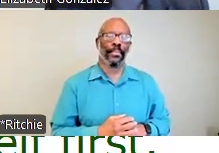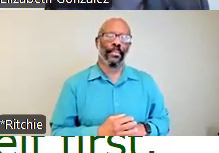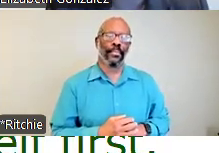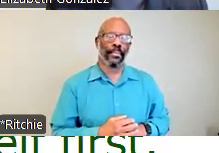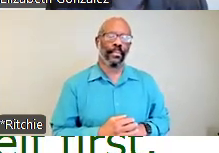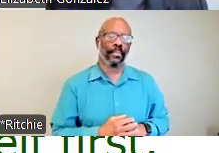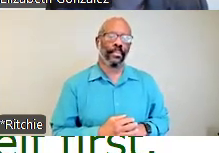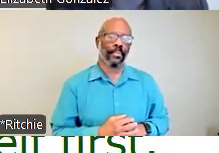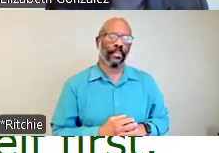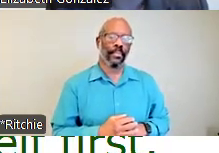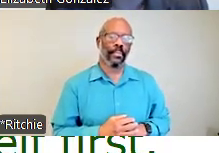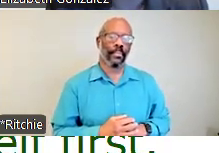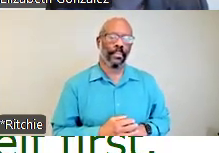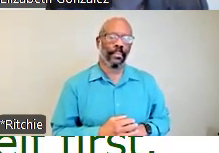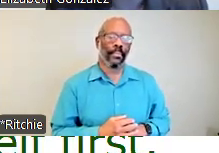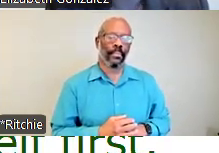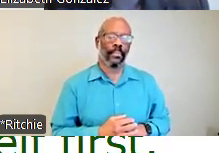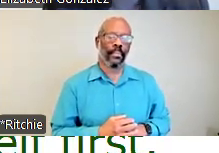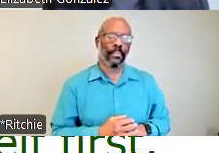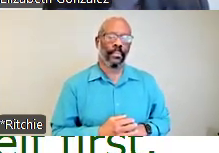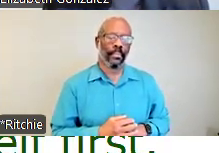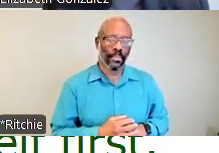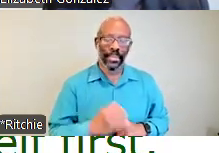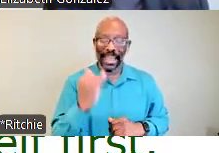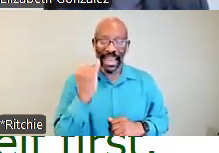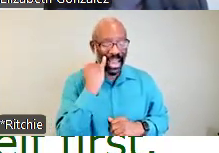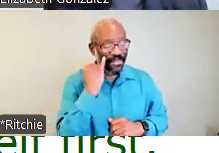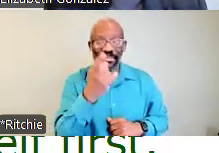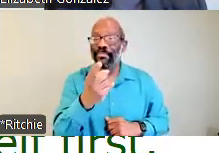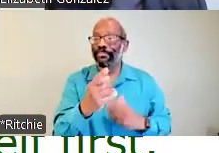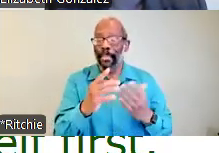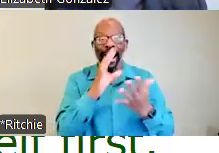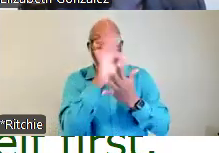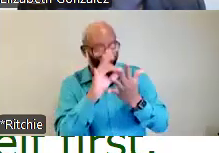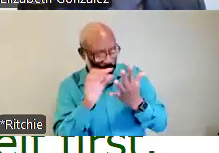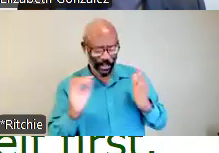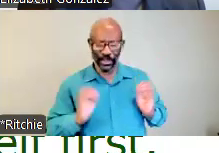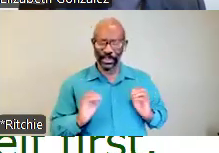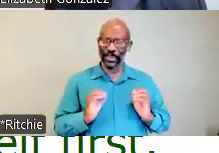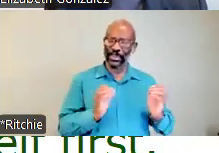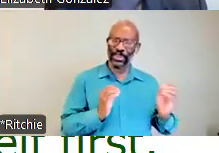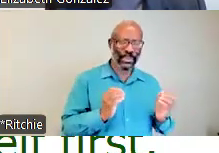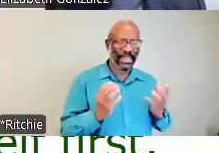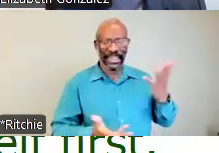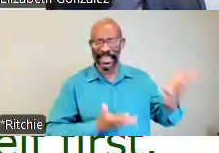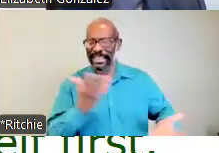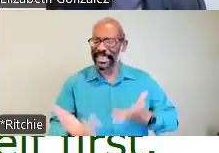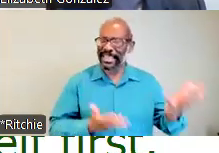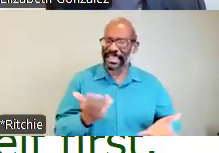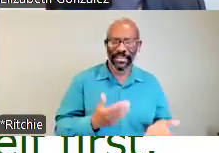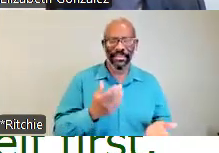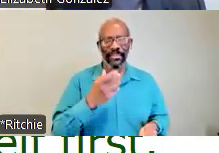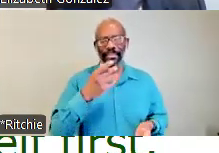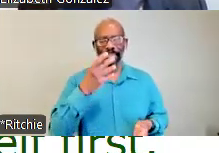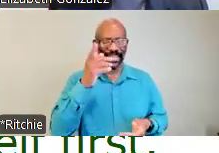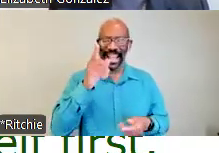If they don't have any options for you, you might not be able to pay those credit cards, and that's okay.